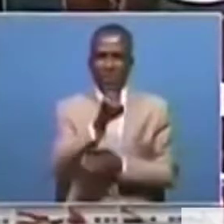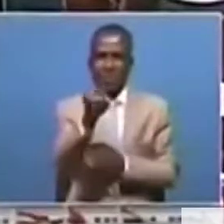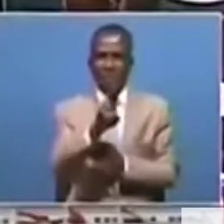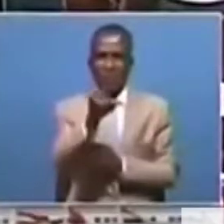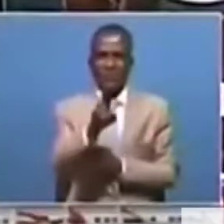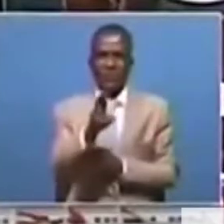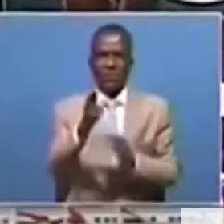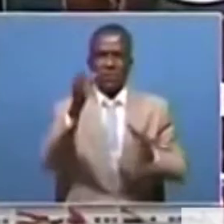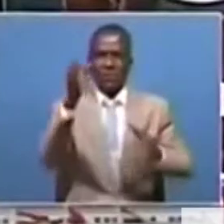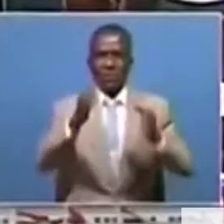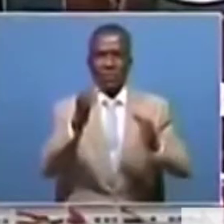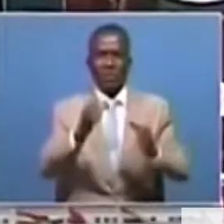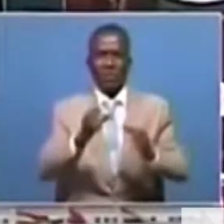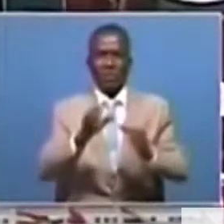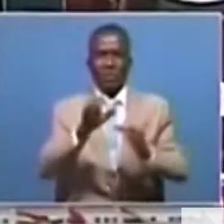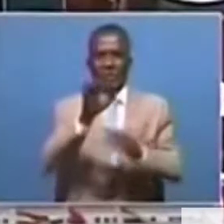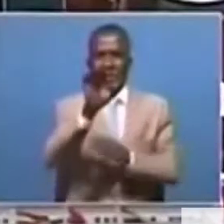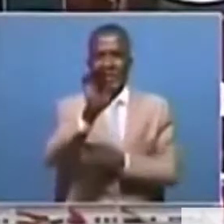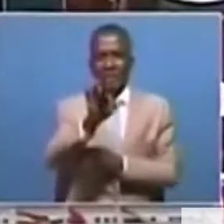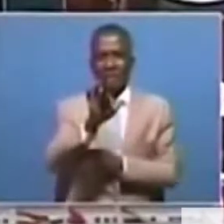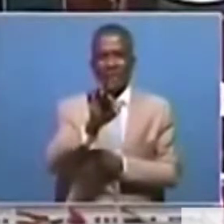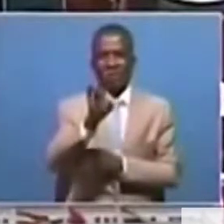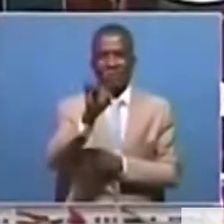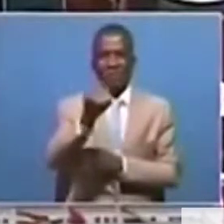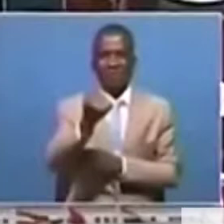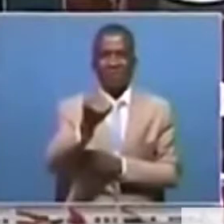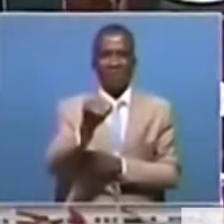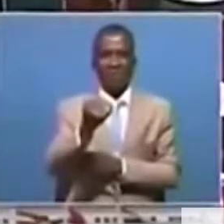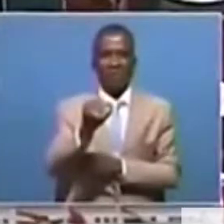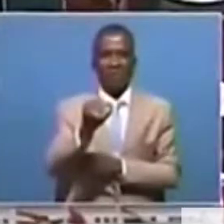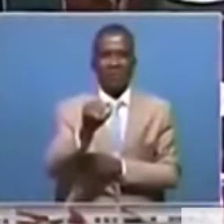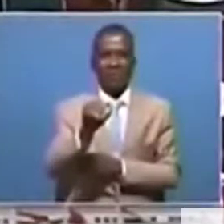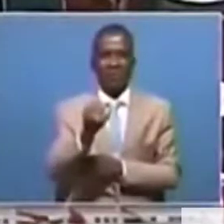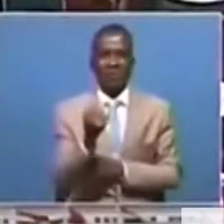in Scott versus Cook 1970 OG number